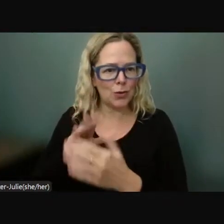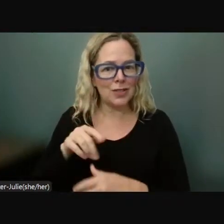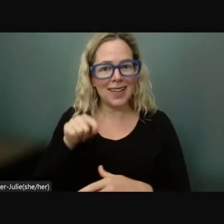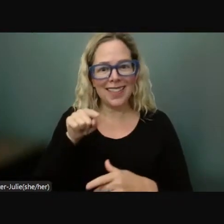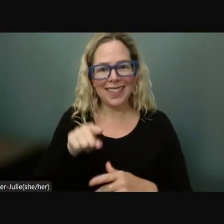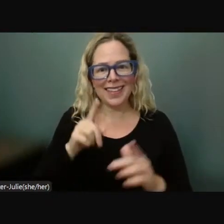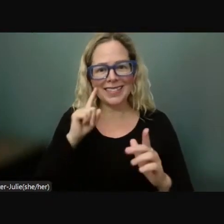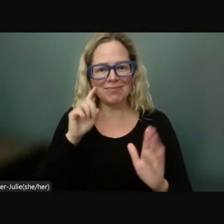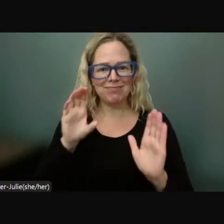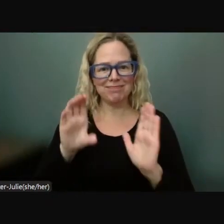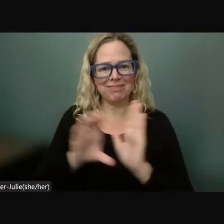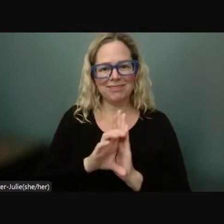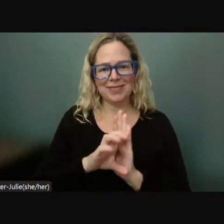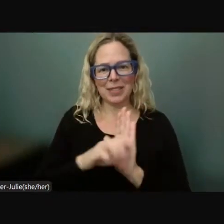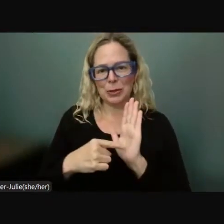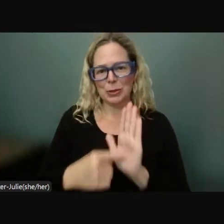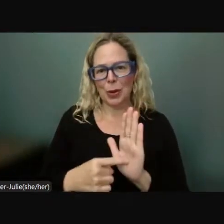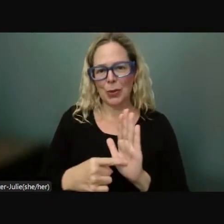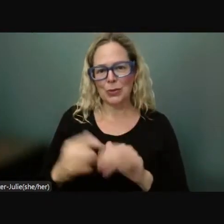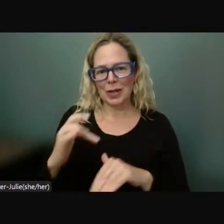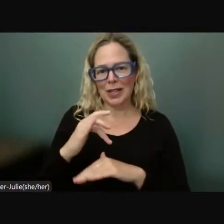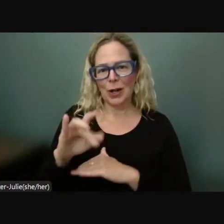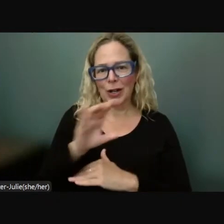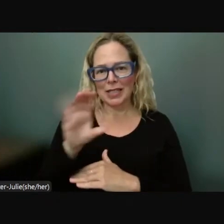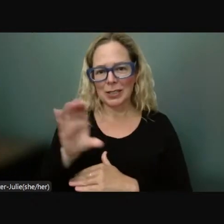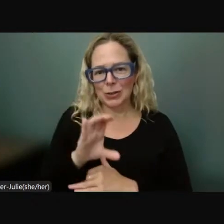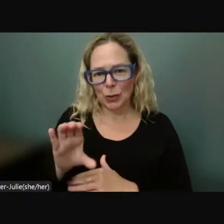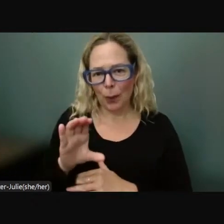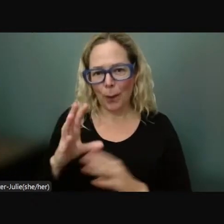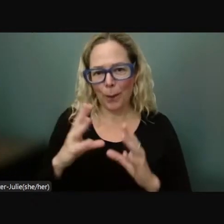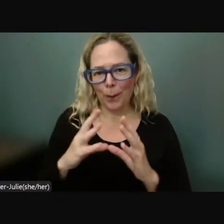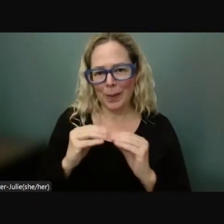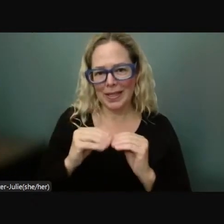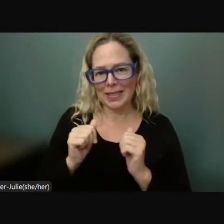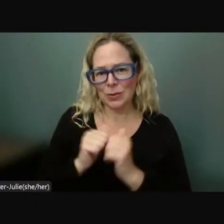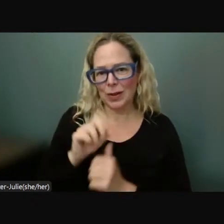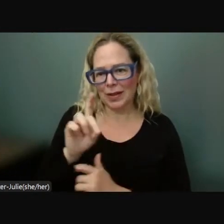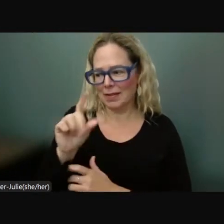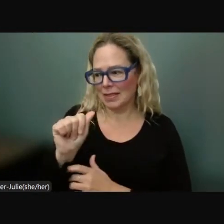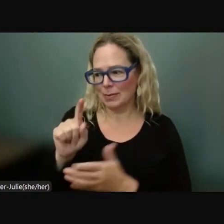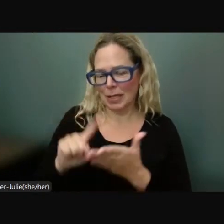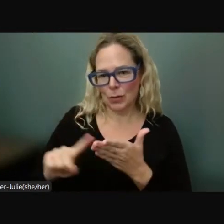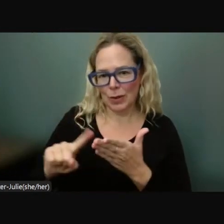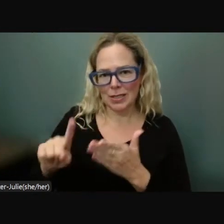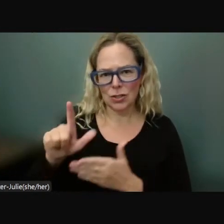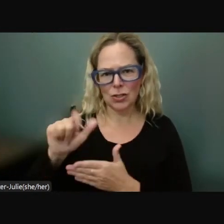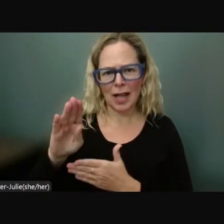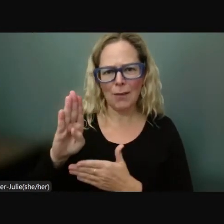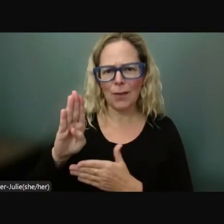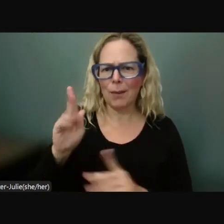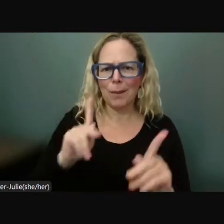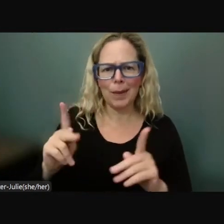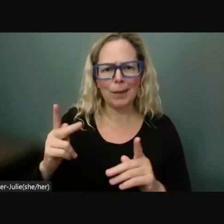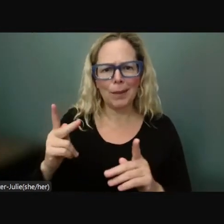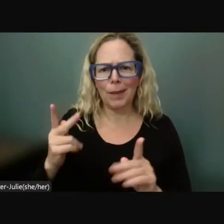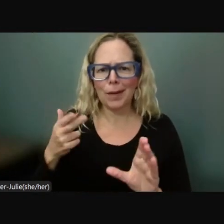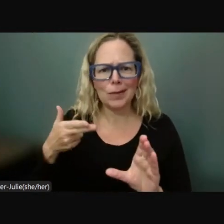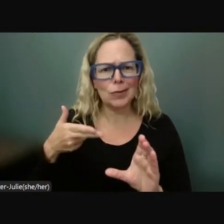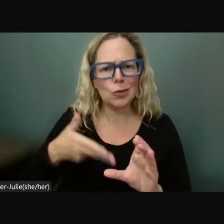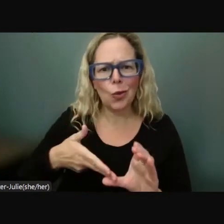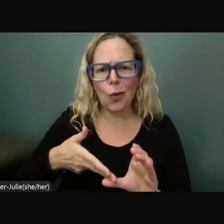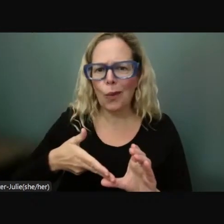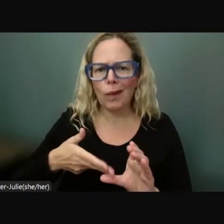our early Zoom meetings with the Disability Research Lab. Folks join from around the country and at times around the